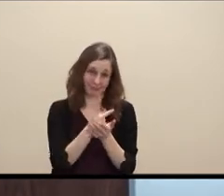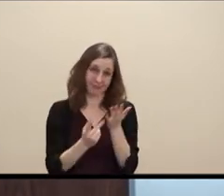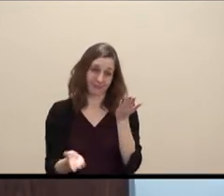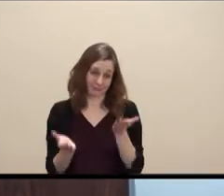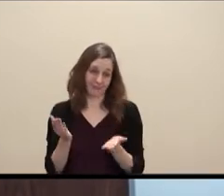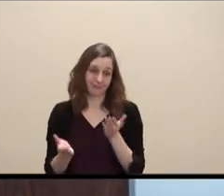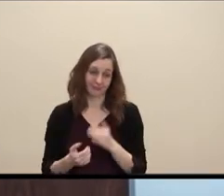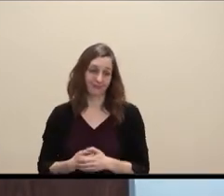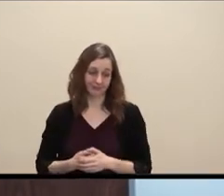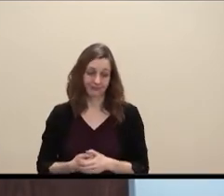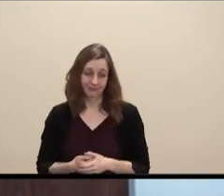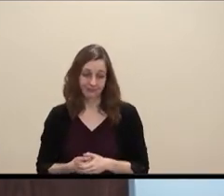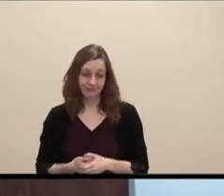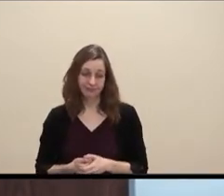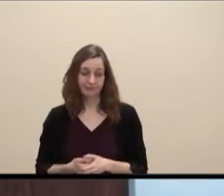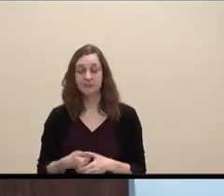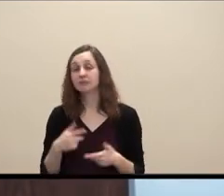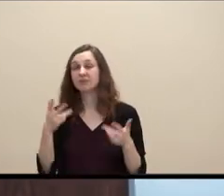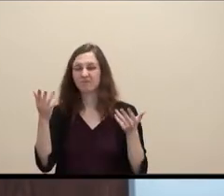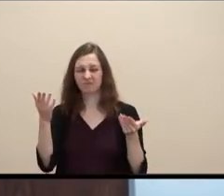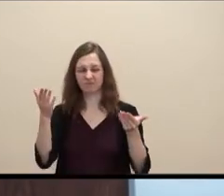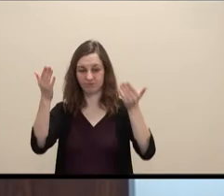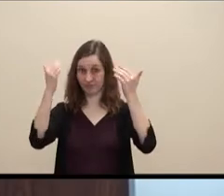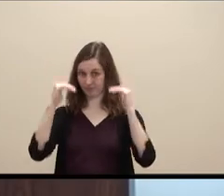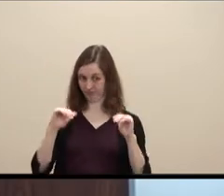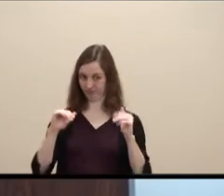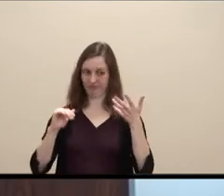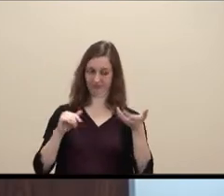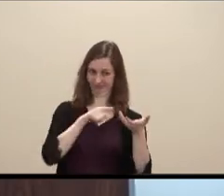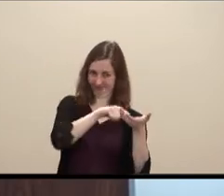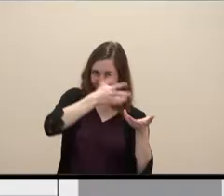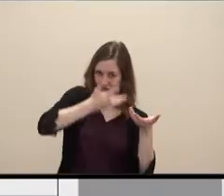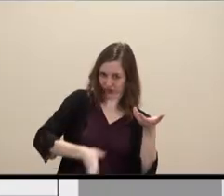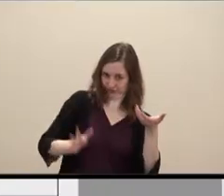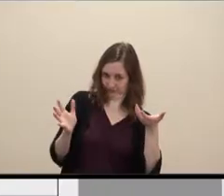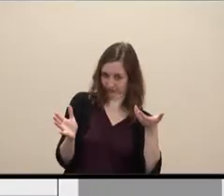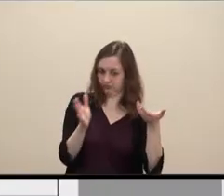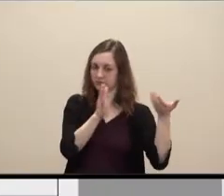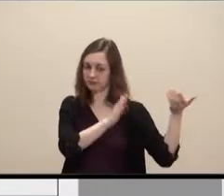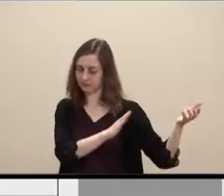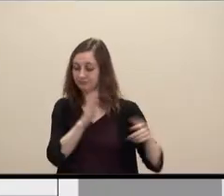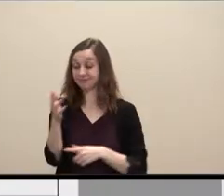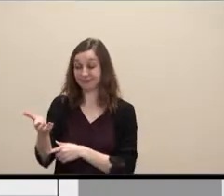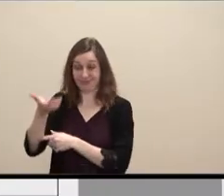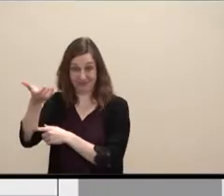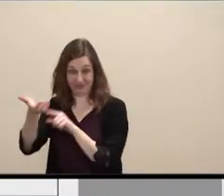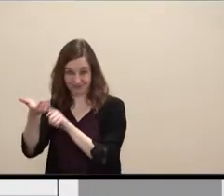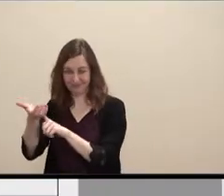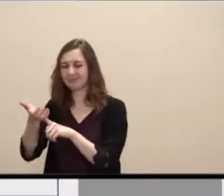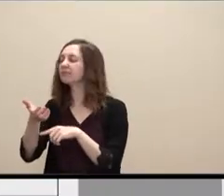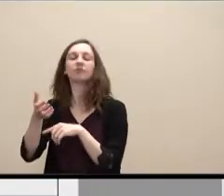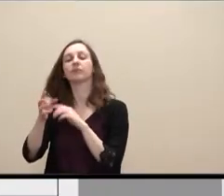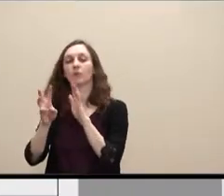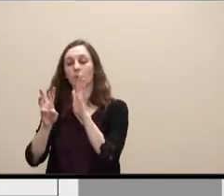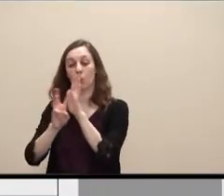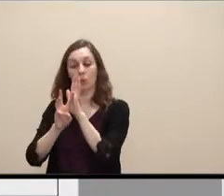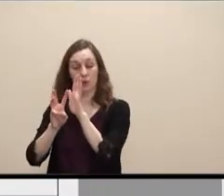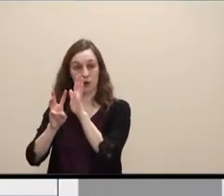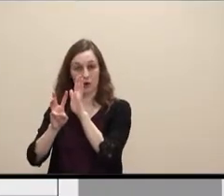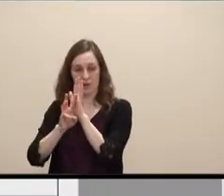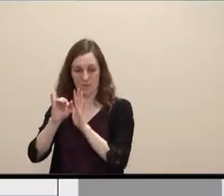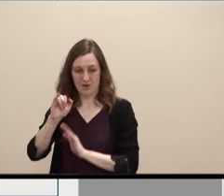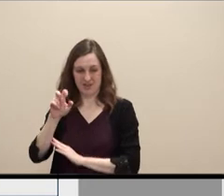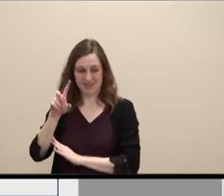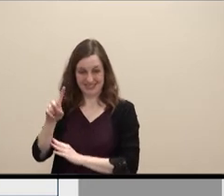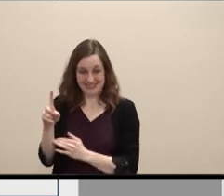So then as we go into the next section, section 2, we look at Waco ISD's existing bond summary and then the